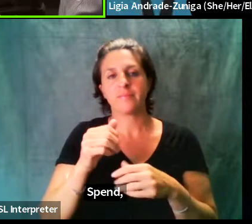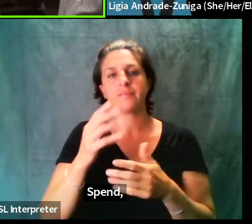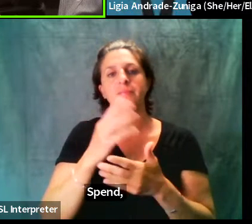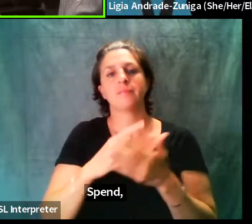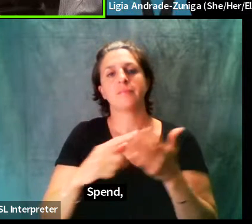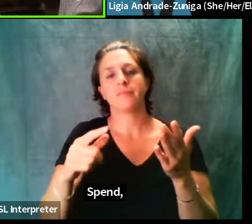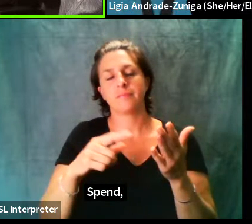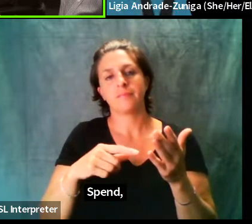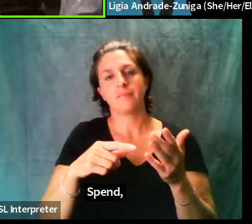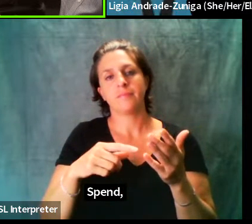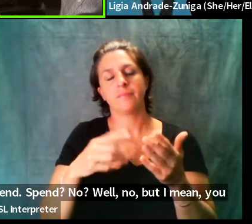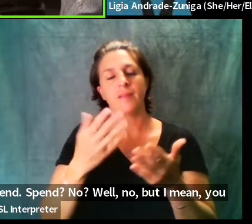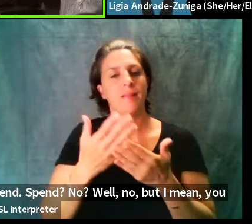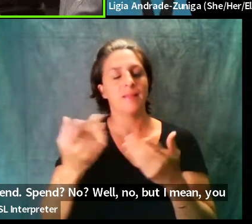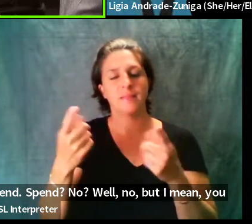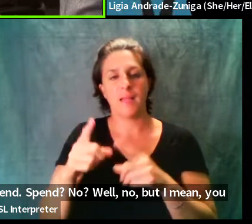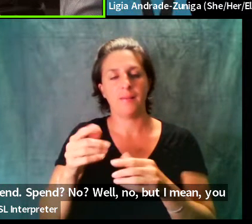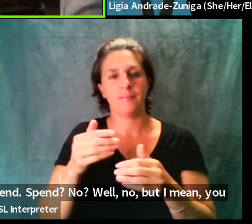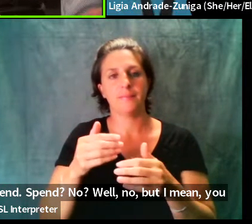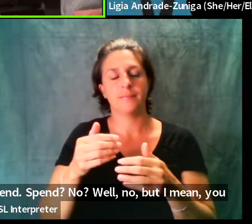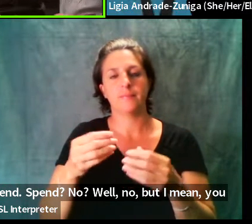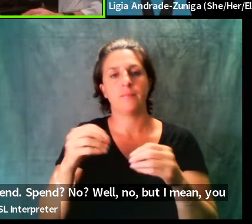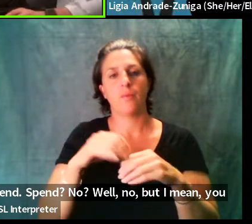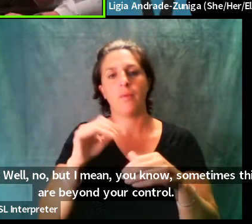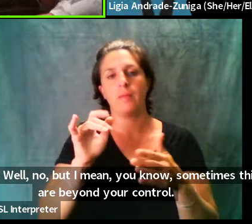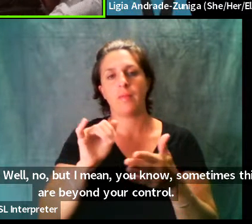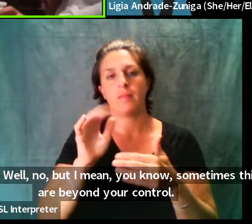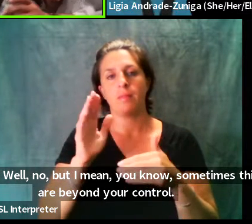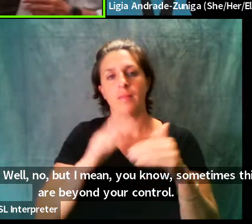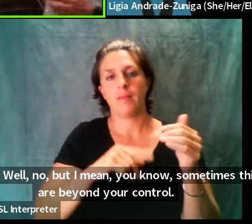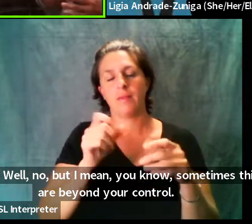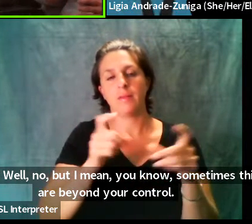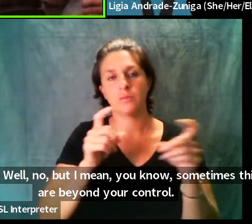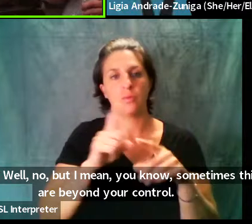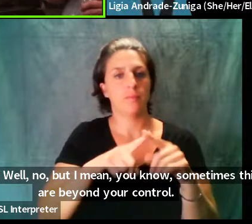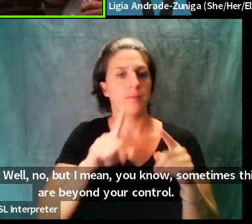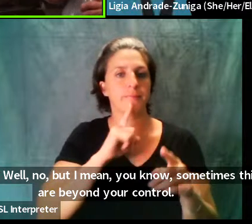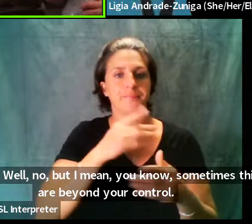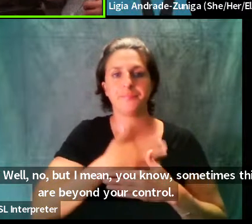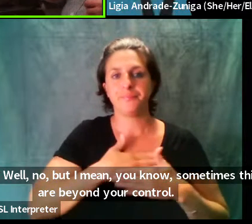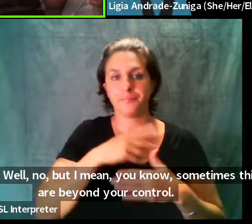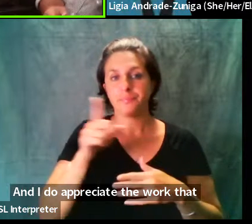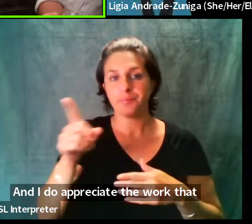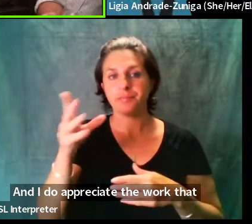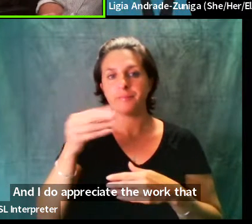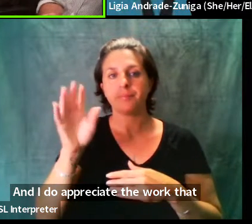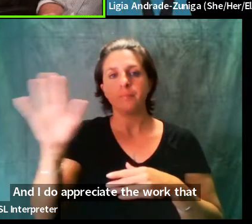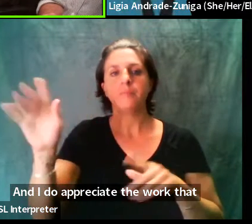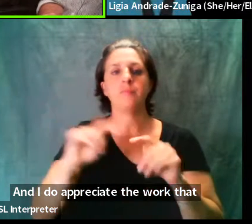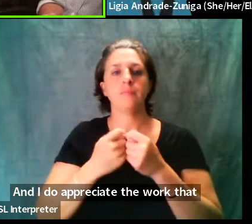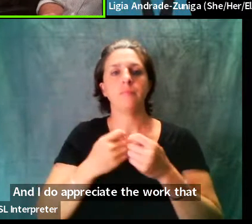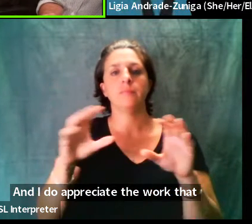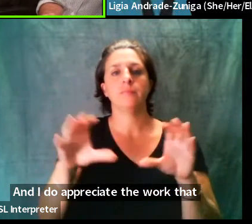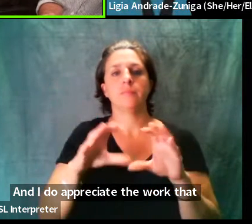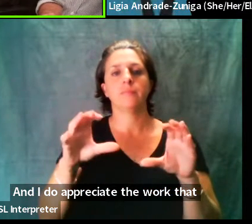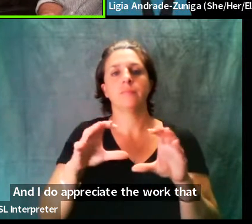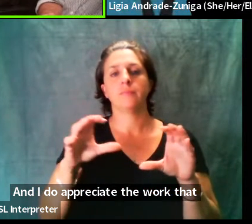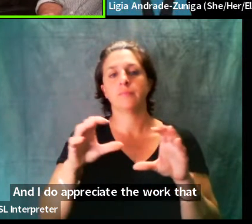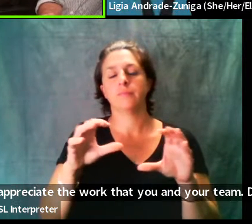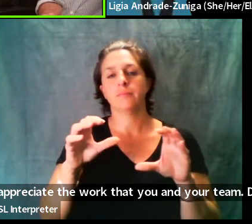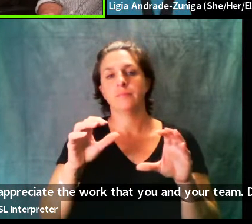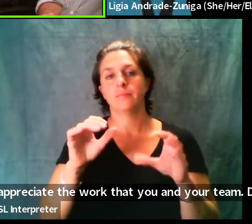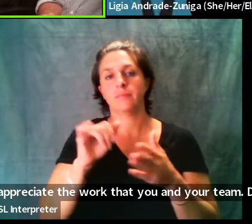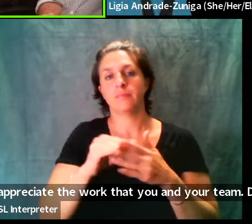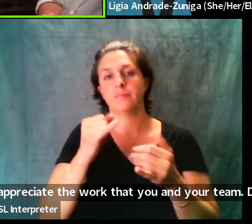your control. And I do appreciate the work that you and your team do. That